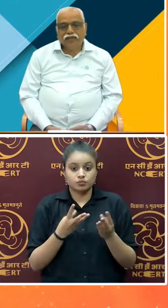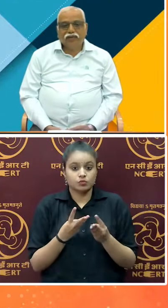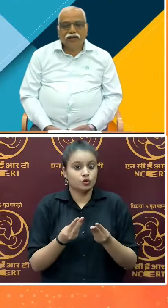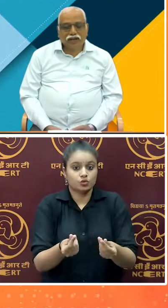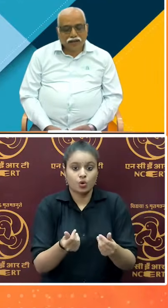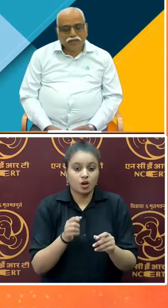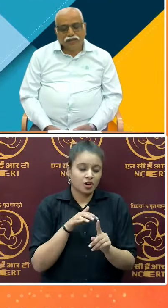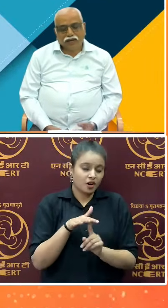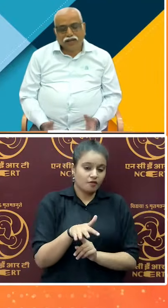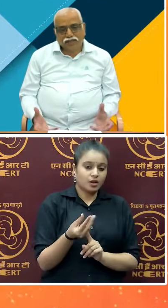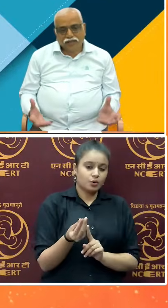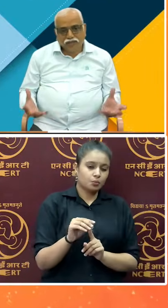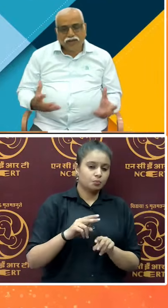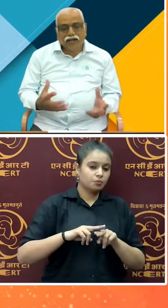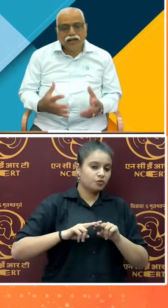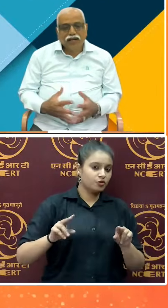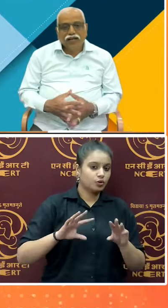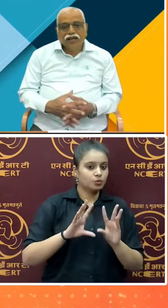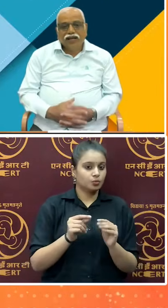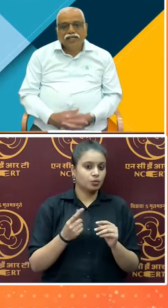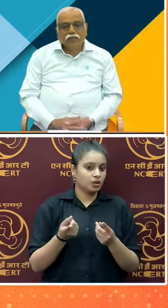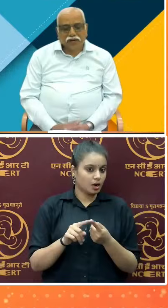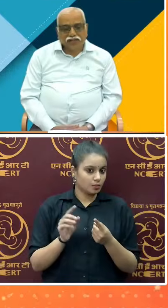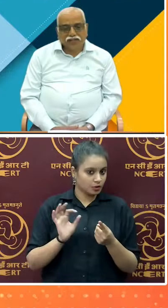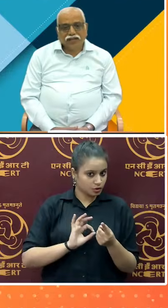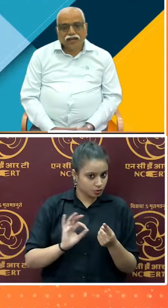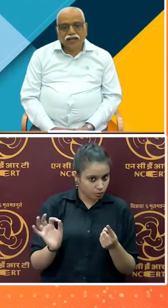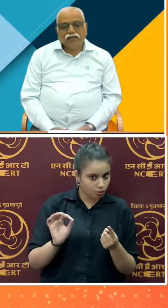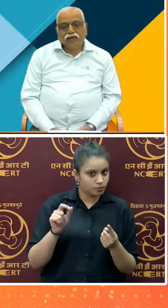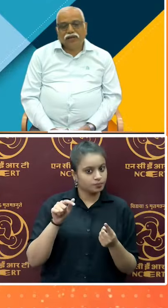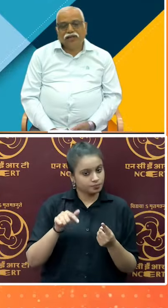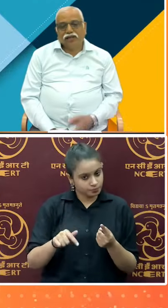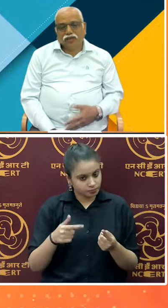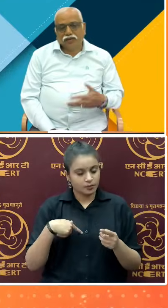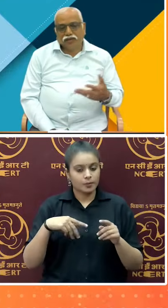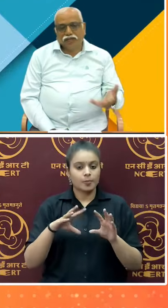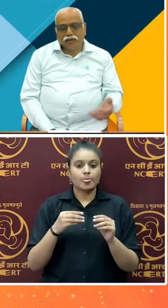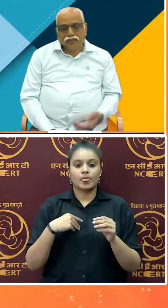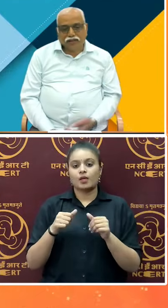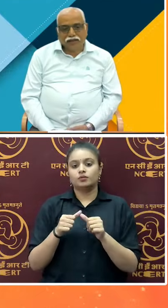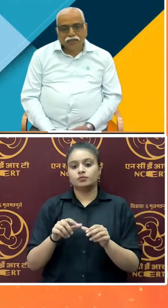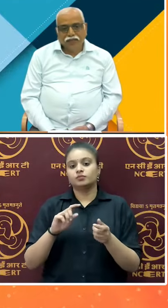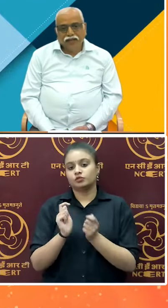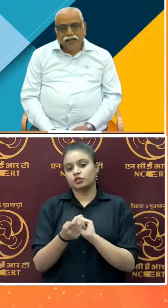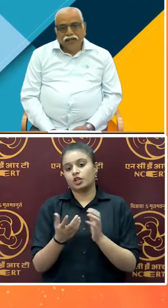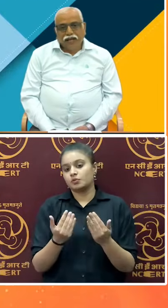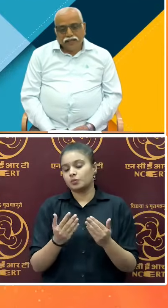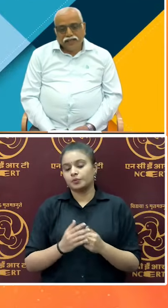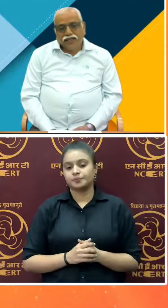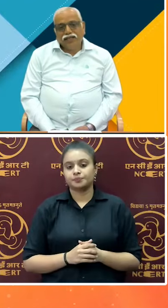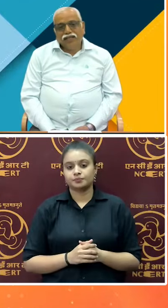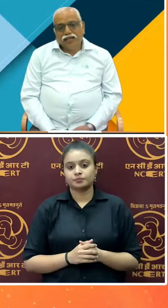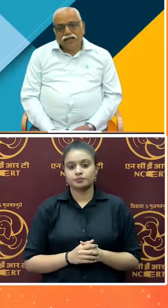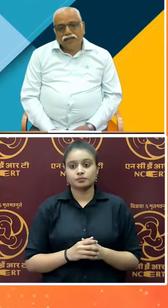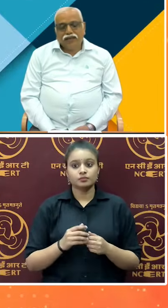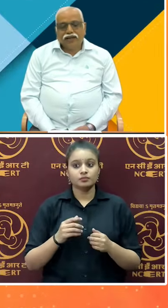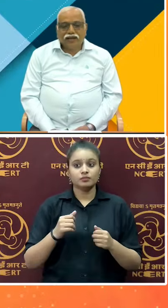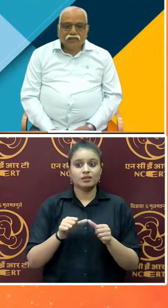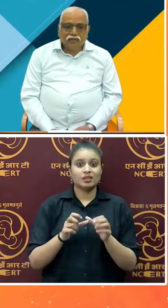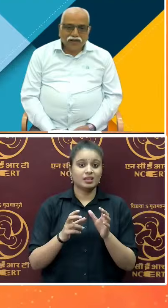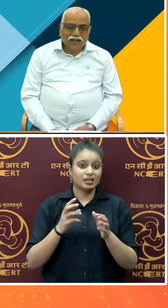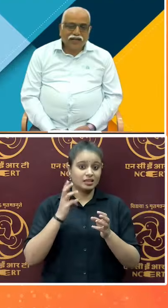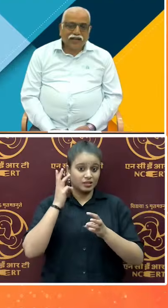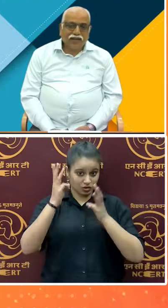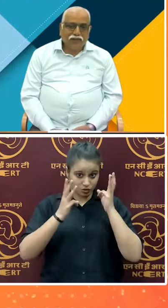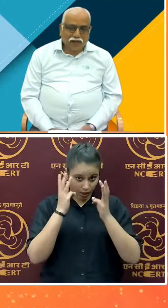effectively, and therefore he comes circumscribed to that kinds of pressures, and therefore it turns out to the depression. Anxiety is that where